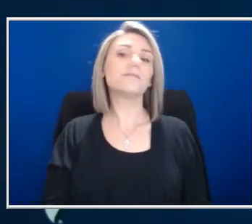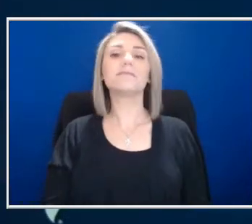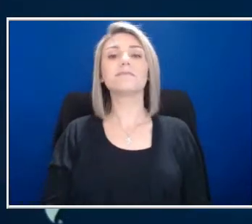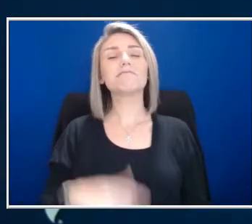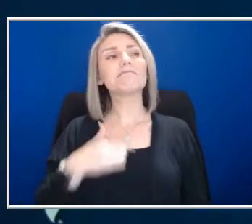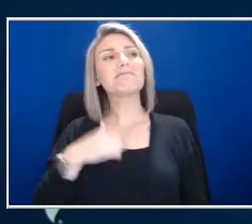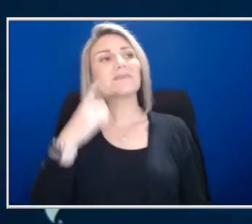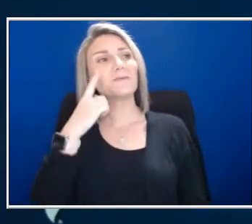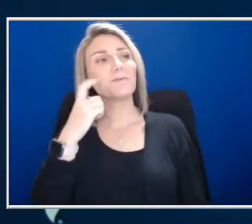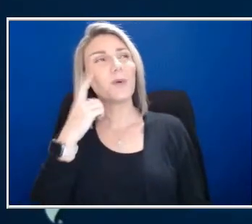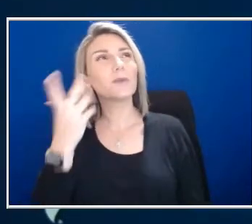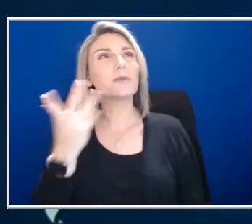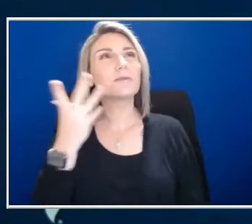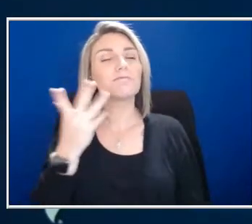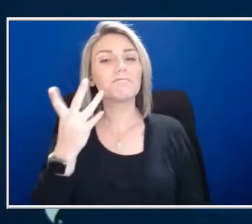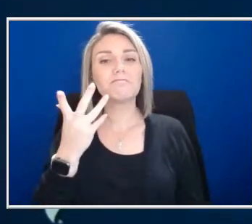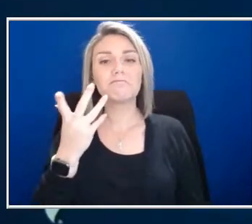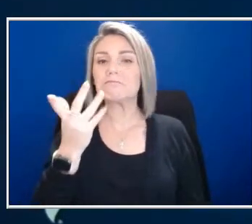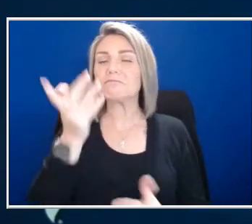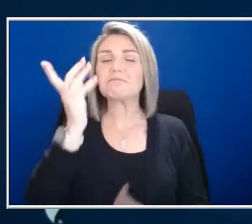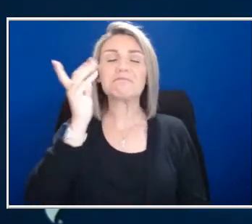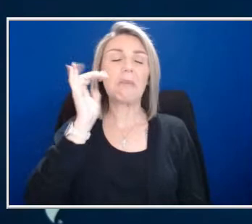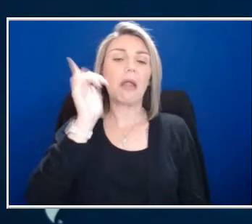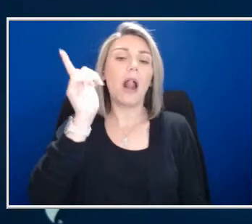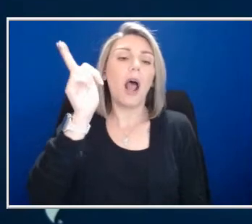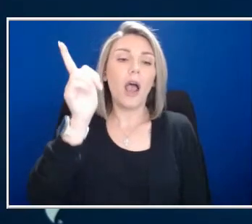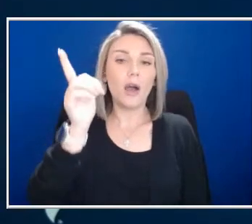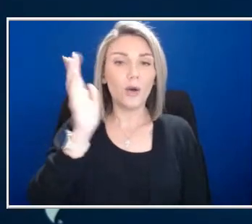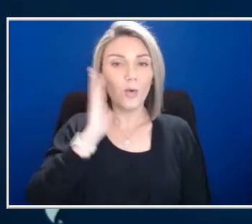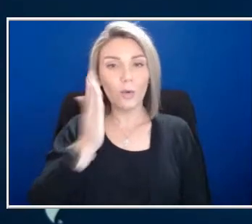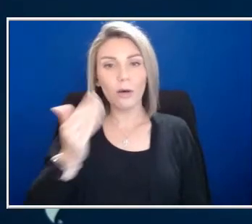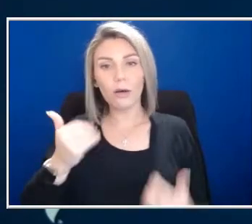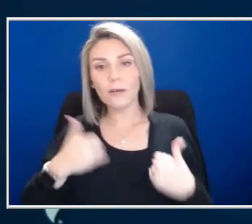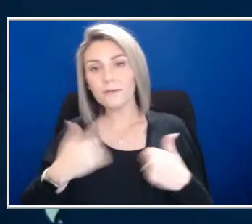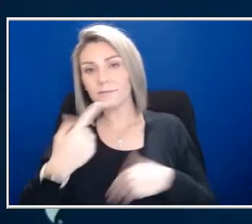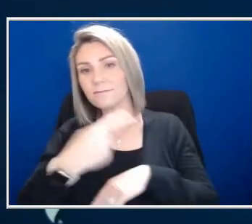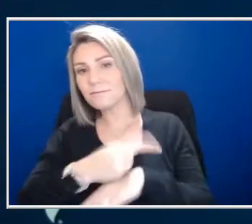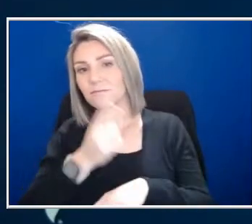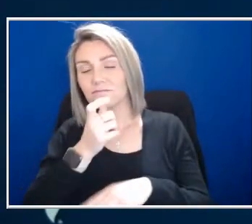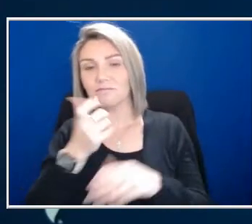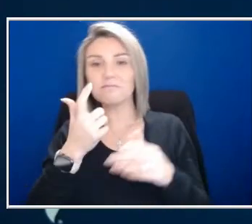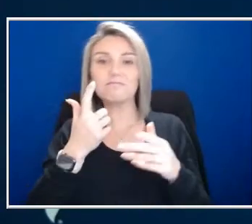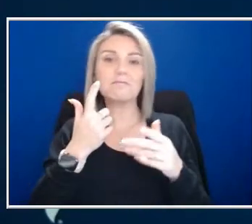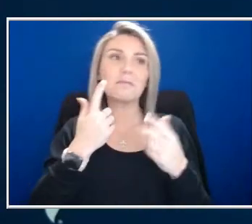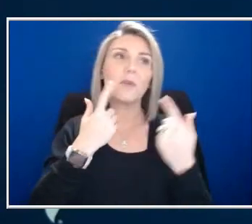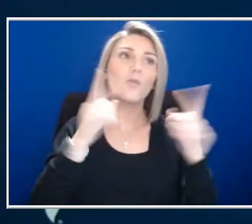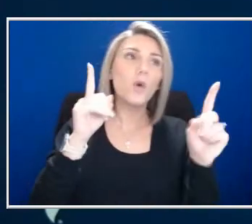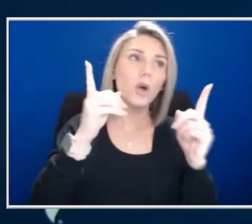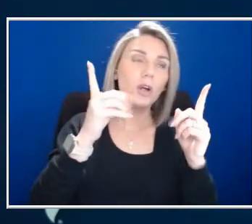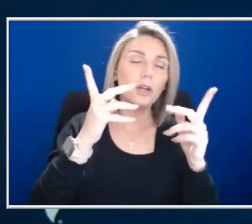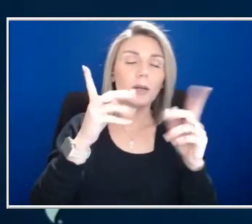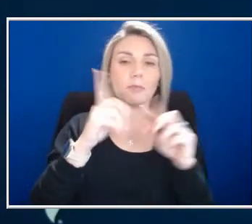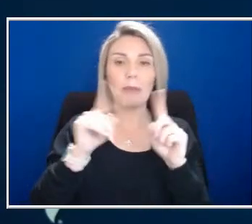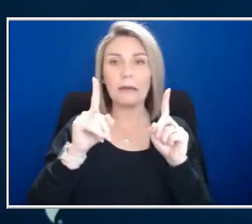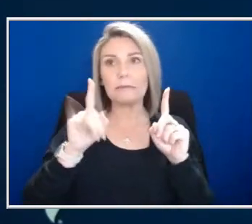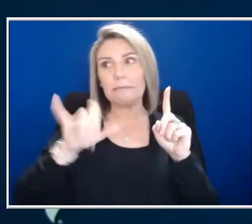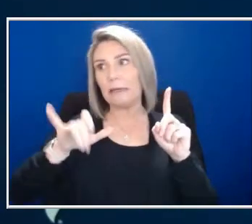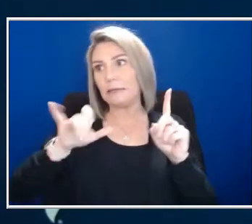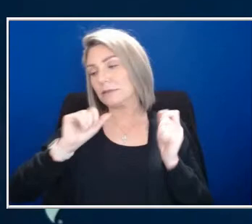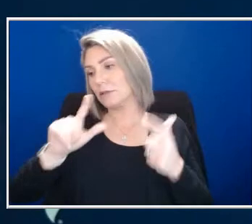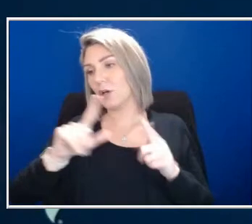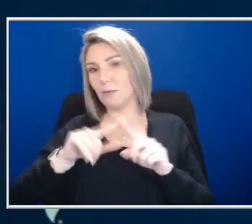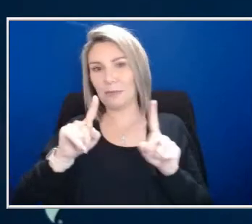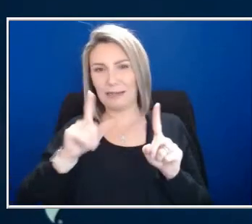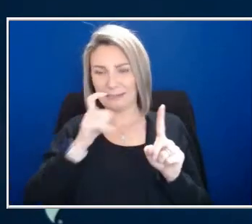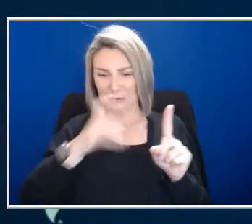point there'll come a day that we say, well, it hasn't worked and this is it. But I don't feel like I'm